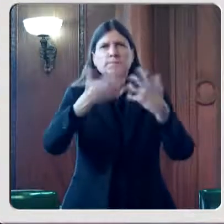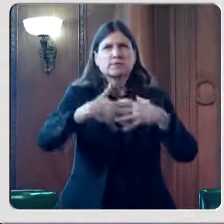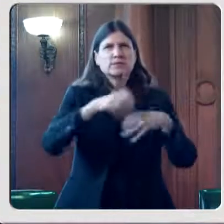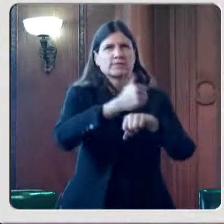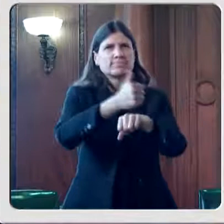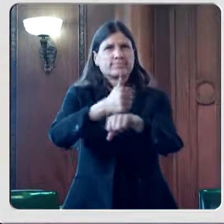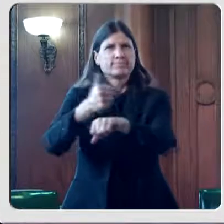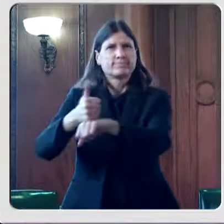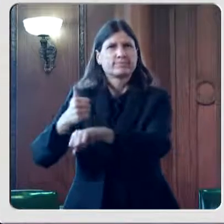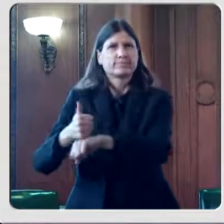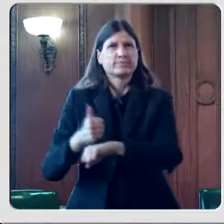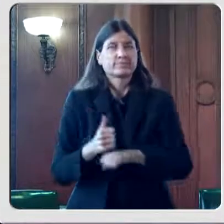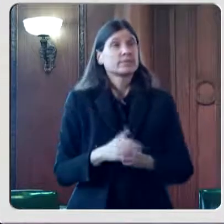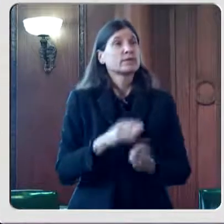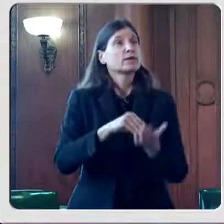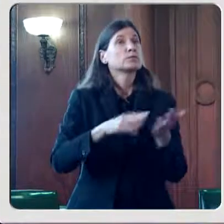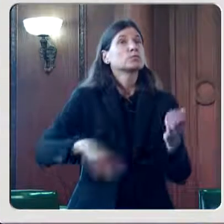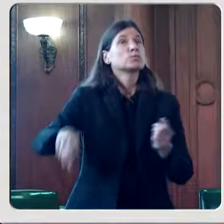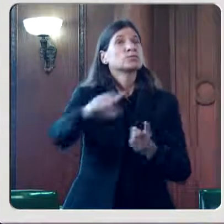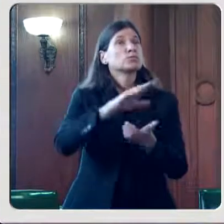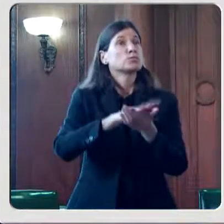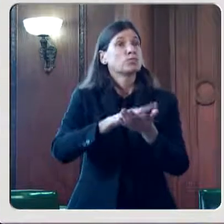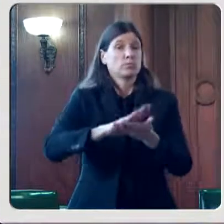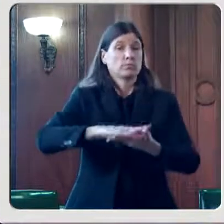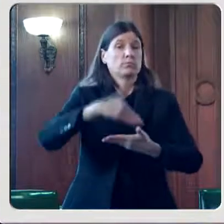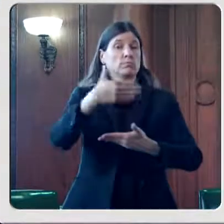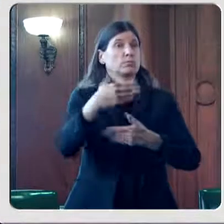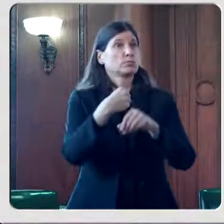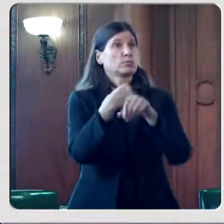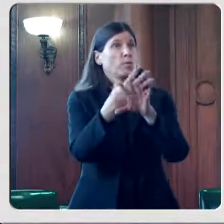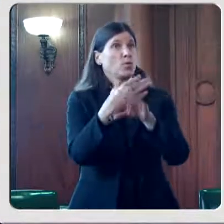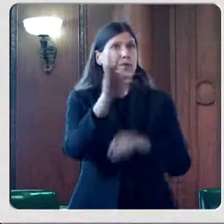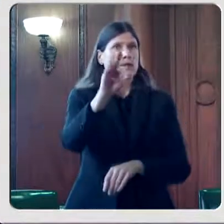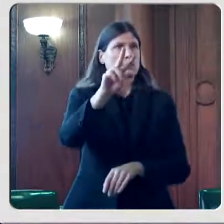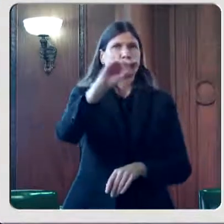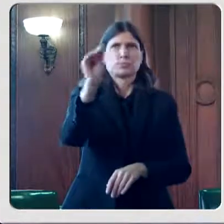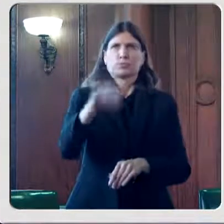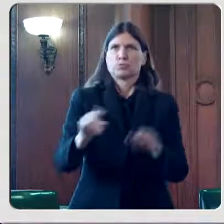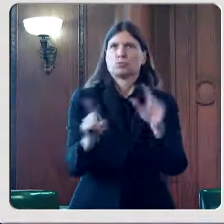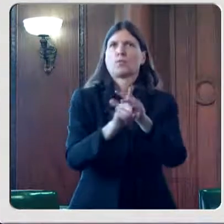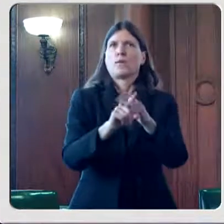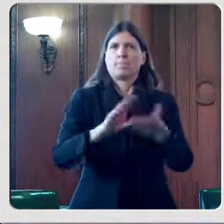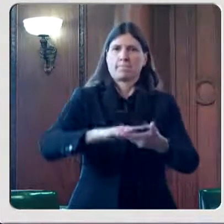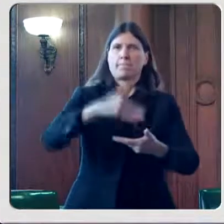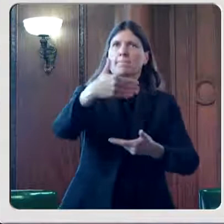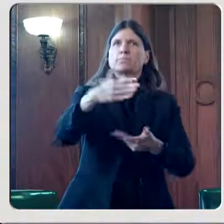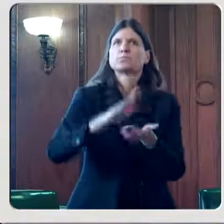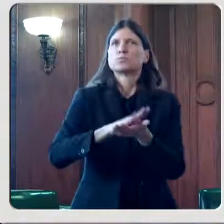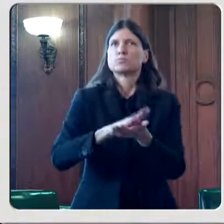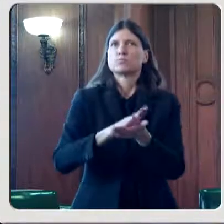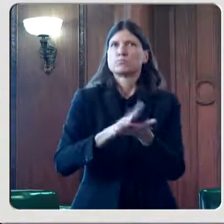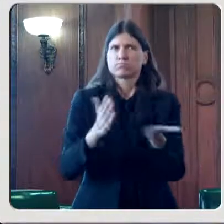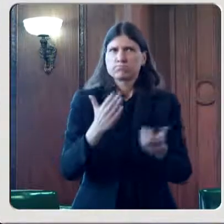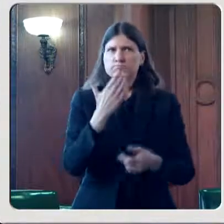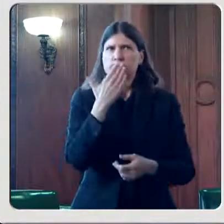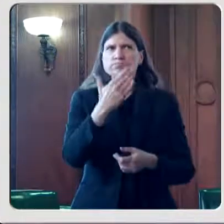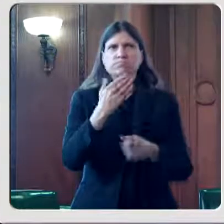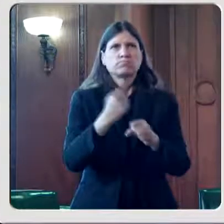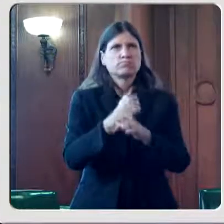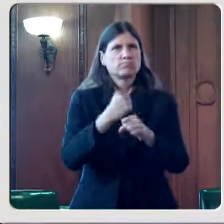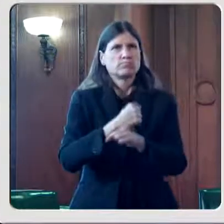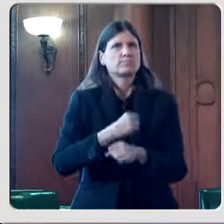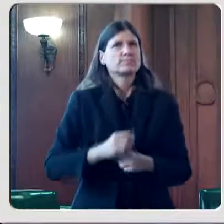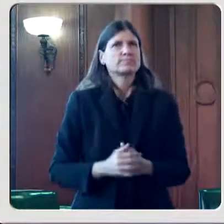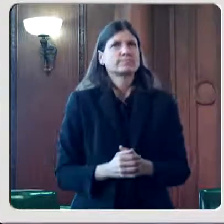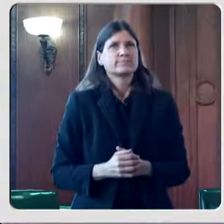And I know Helen Carlton Harris is very, very happy. She was very instrumental in making sure we got all our student athletes tested